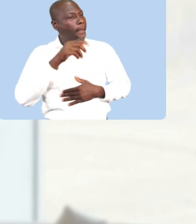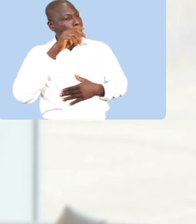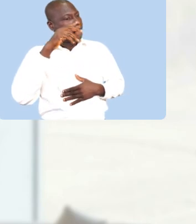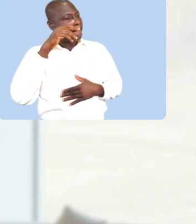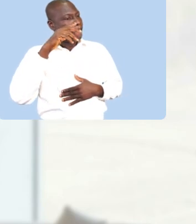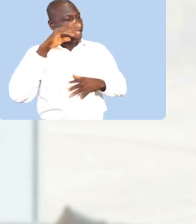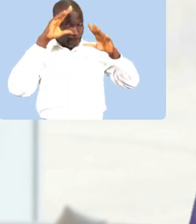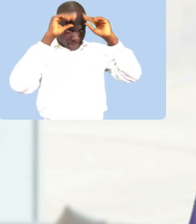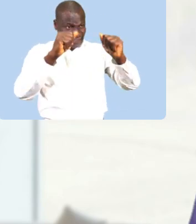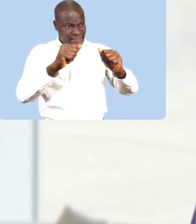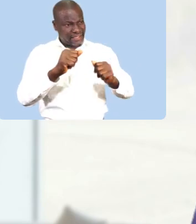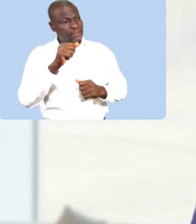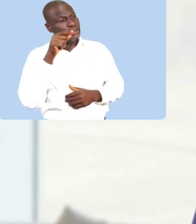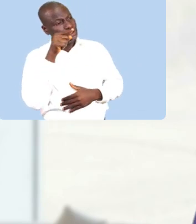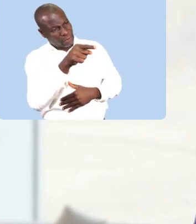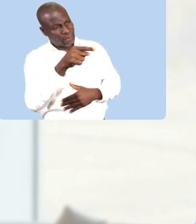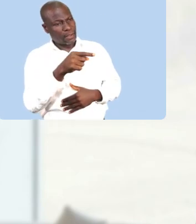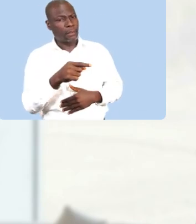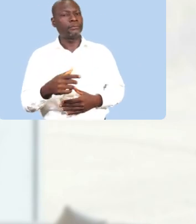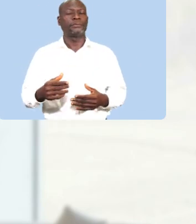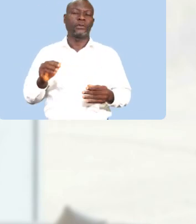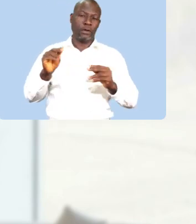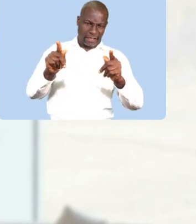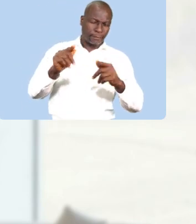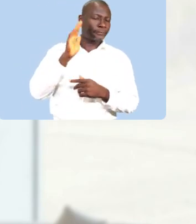ye president and vice president adu e nyina so say.